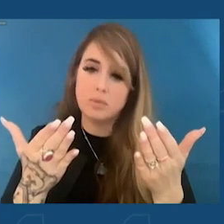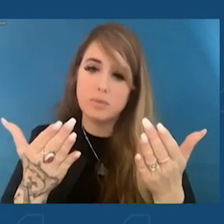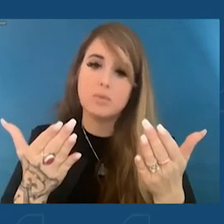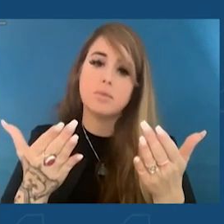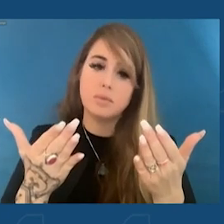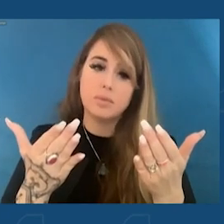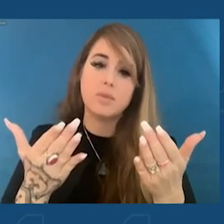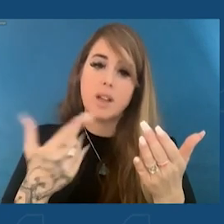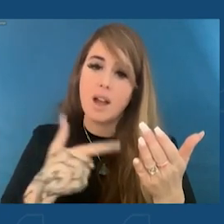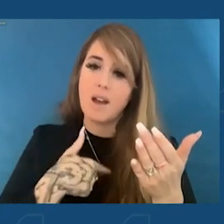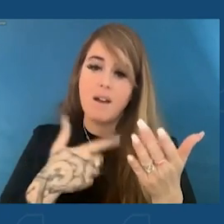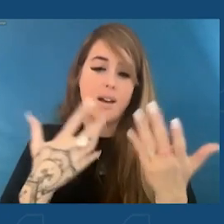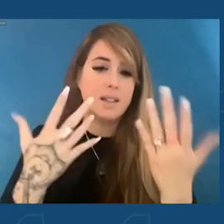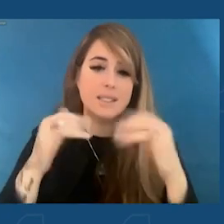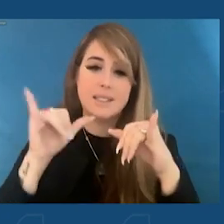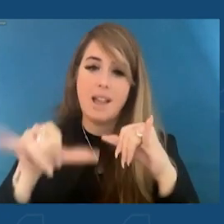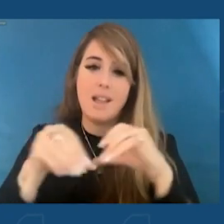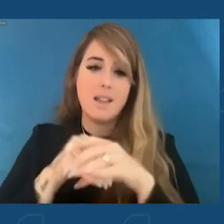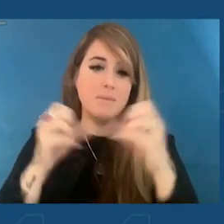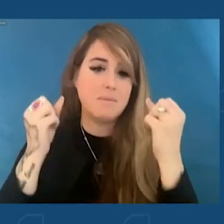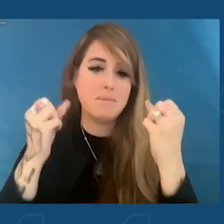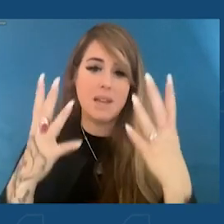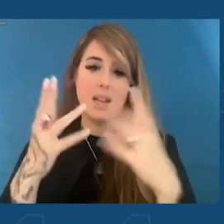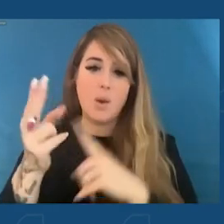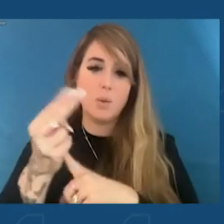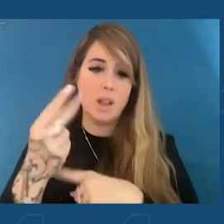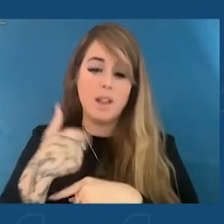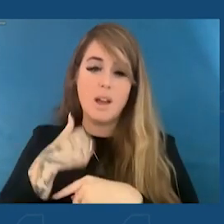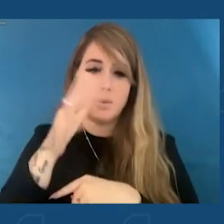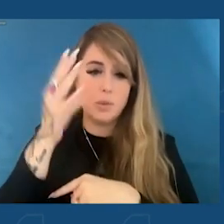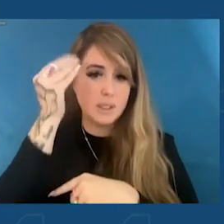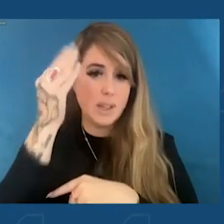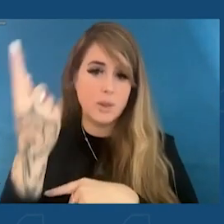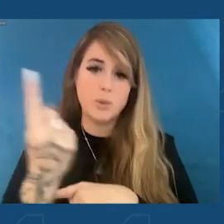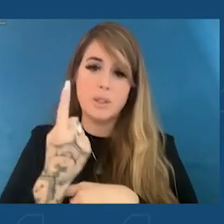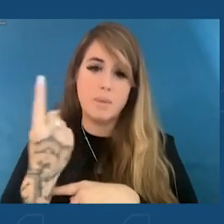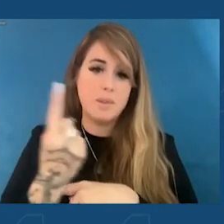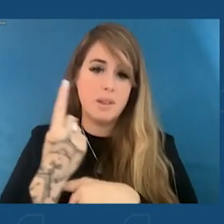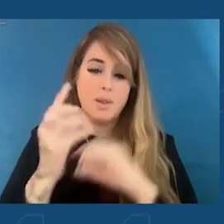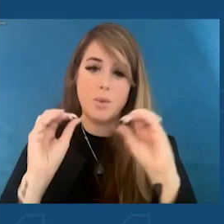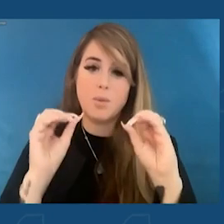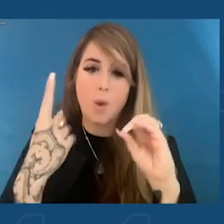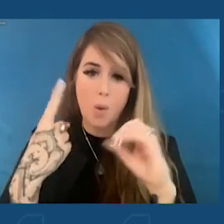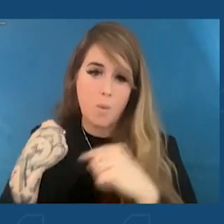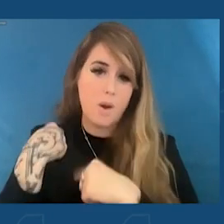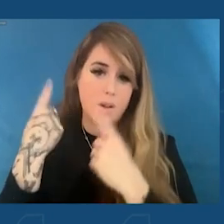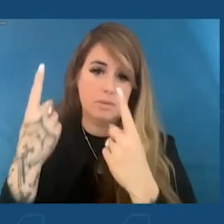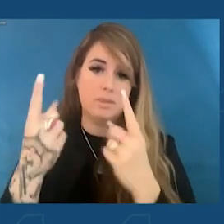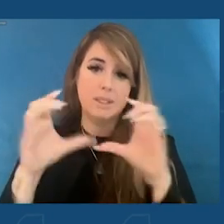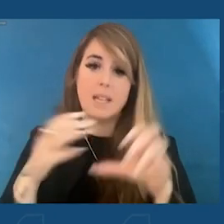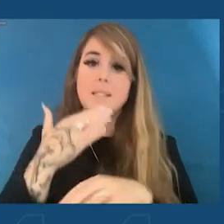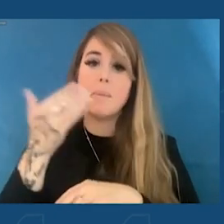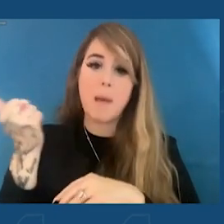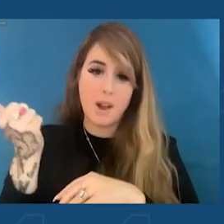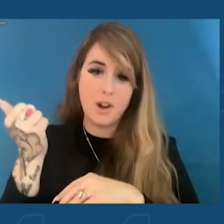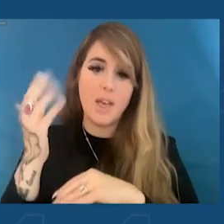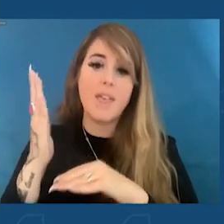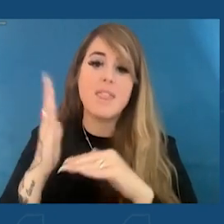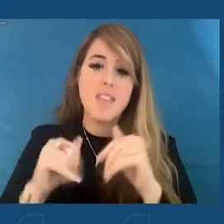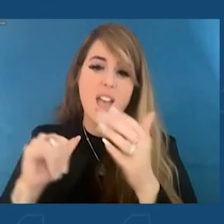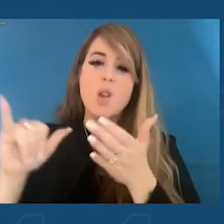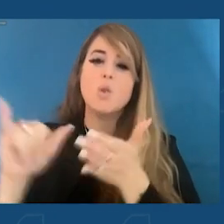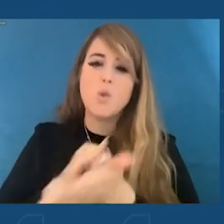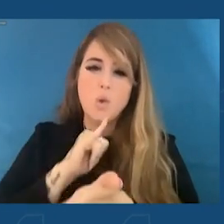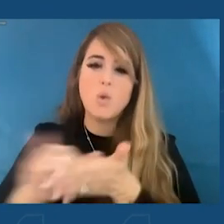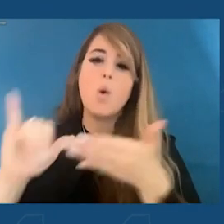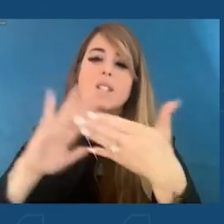I stay in a lot of hotels, right? And I'm going to tell you something. No one does it better than the New York